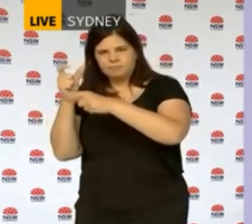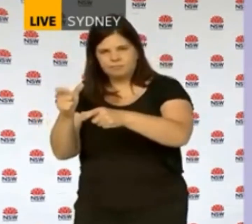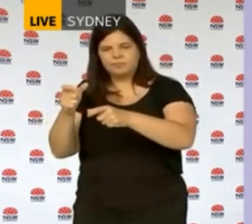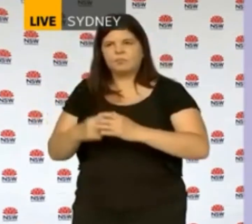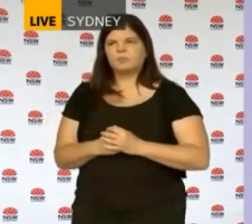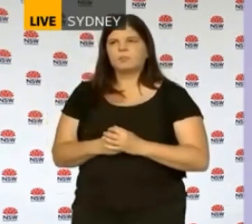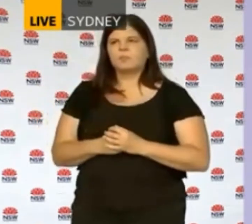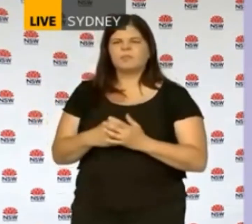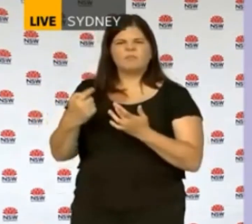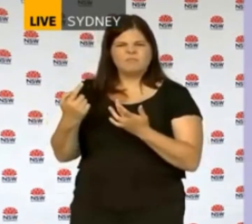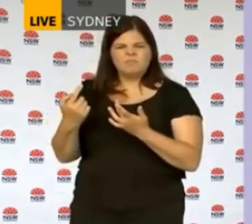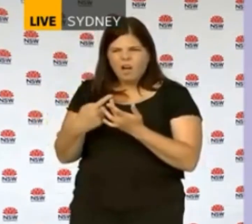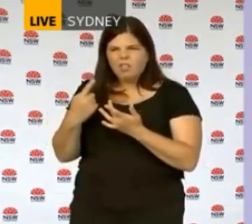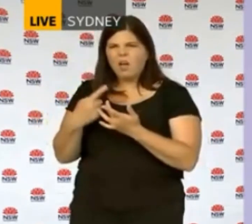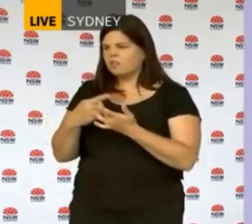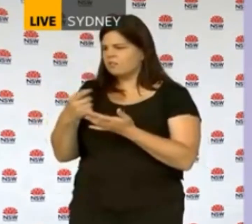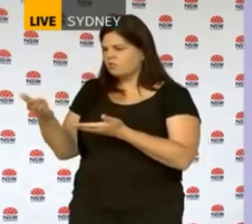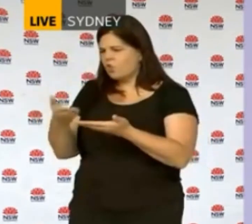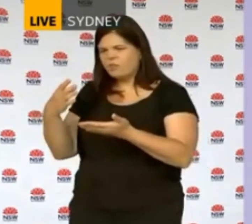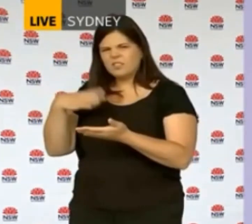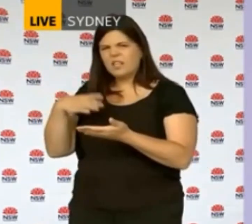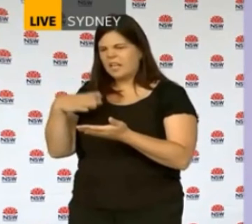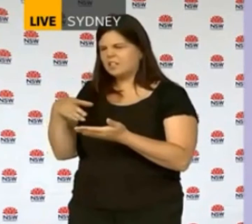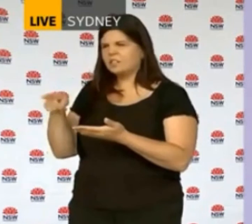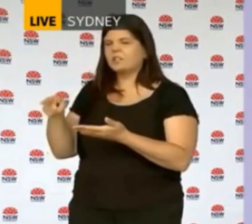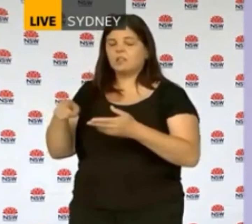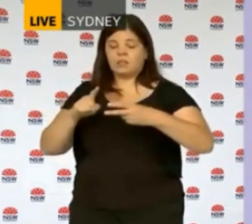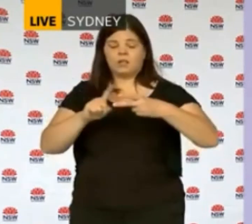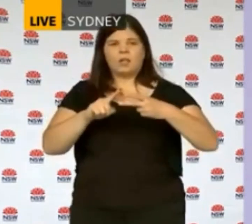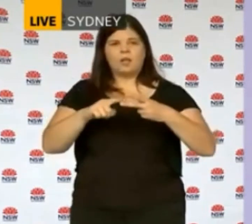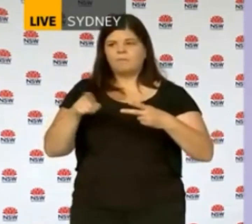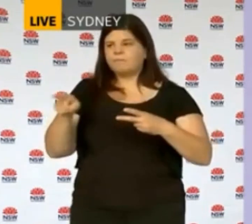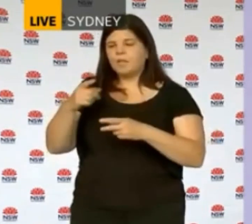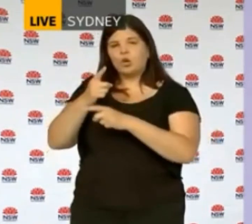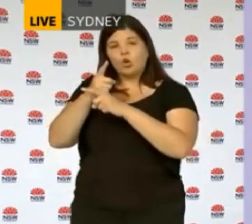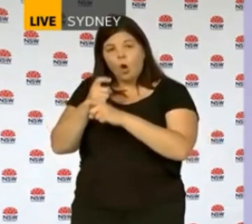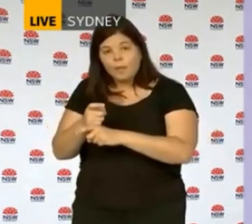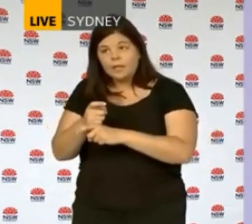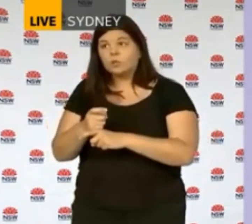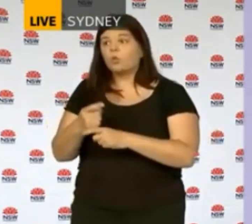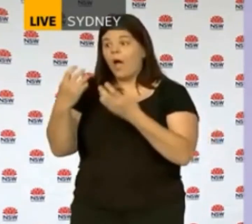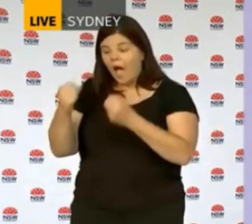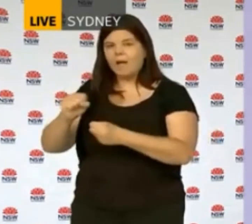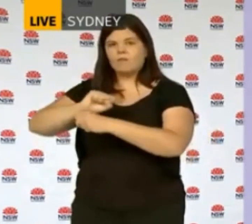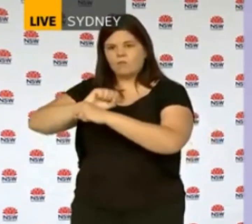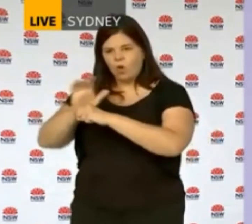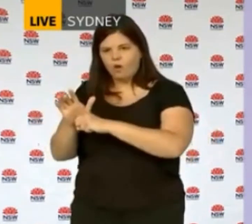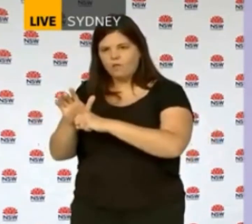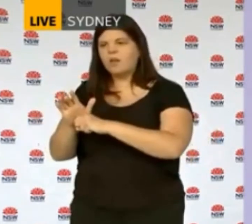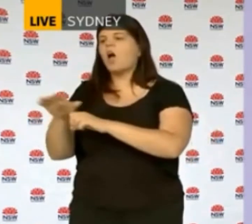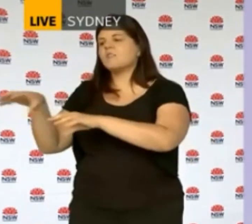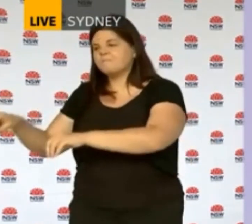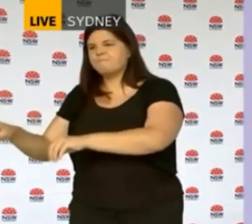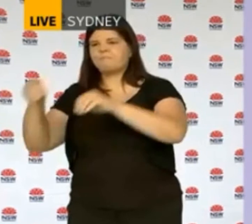and other services for those residents in quarantine. The more complex patients and positive patients go into the health